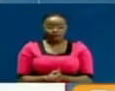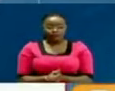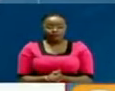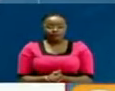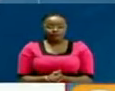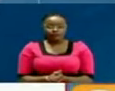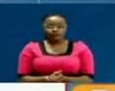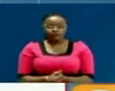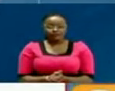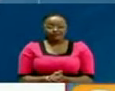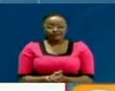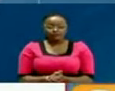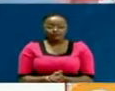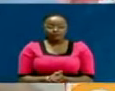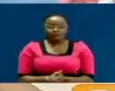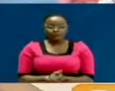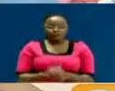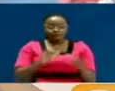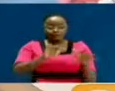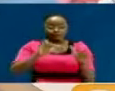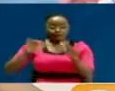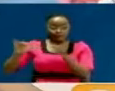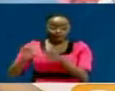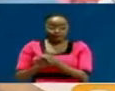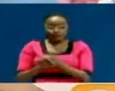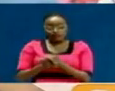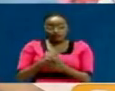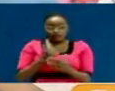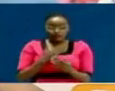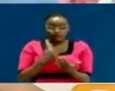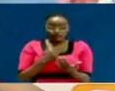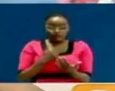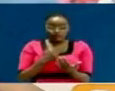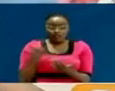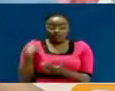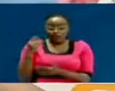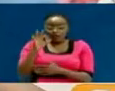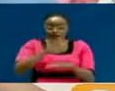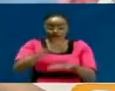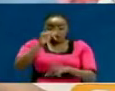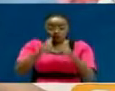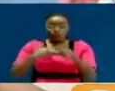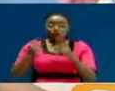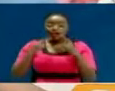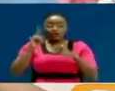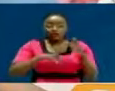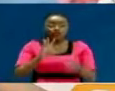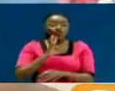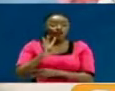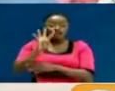TV, Nairobi. And a correction there. The number of infections recorded today is